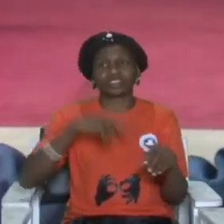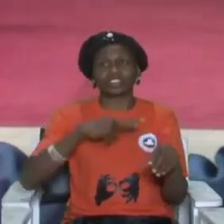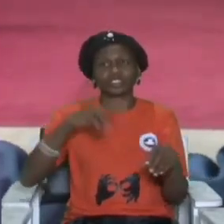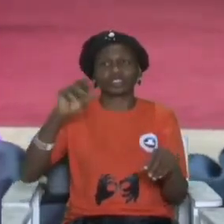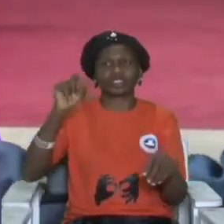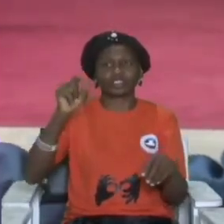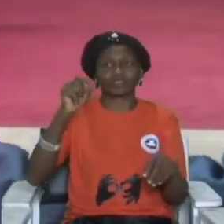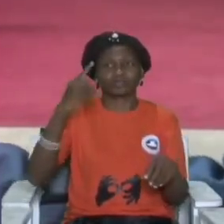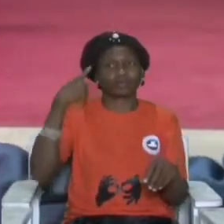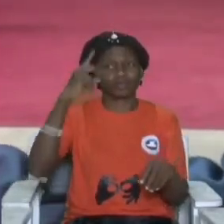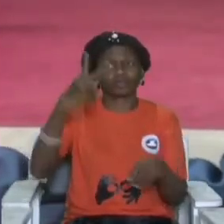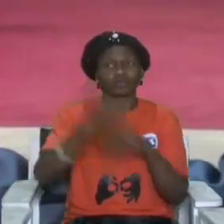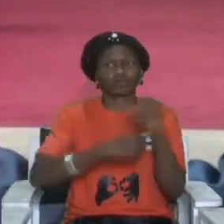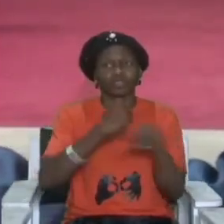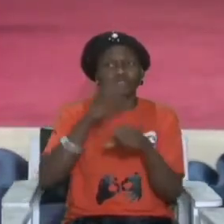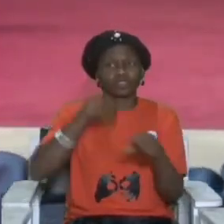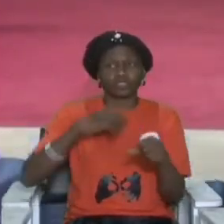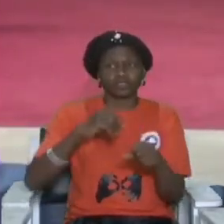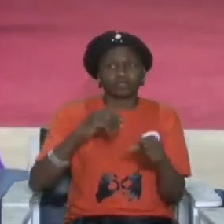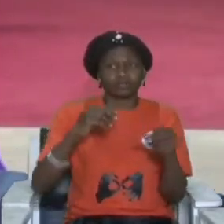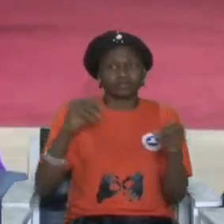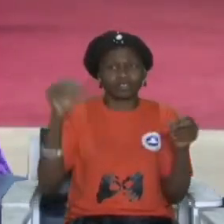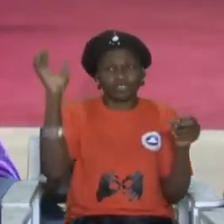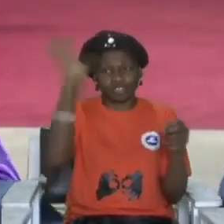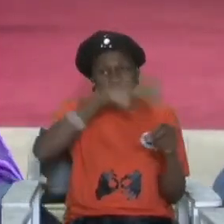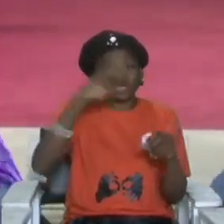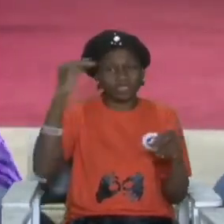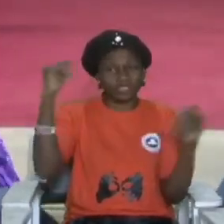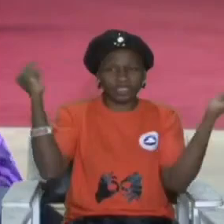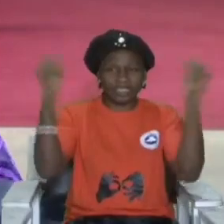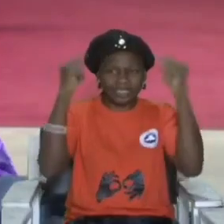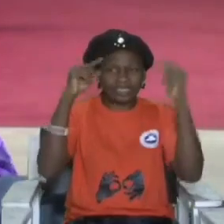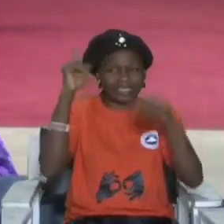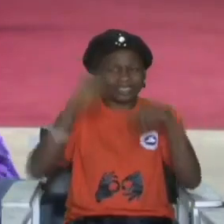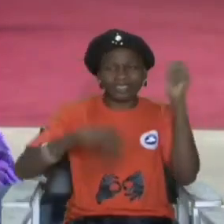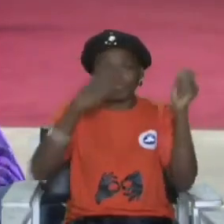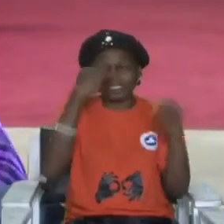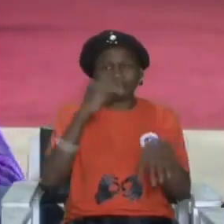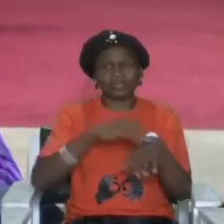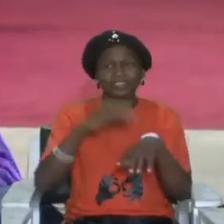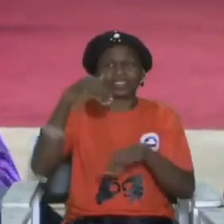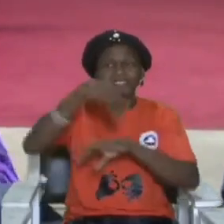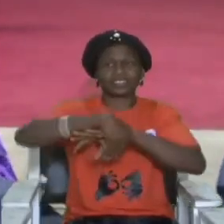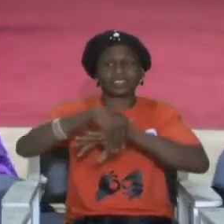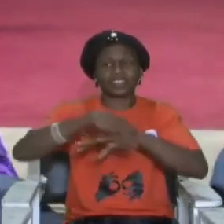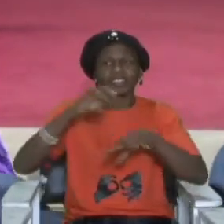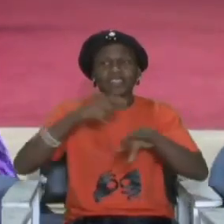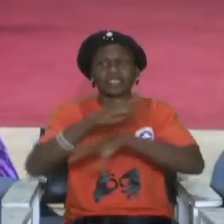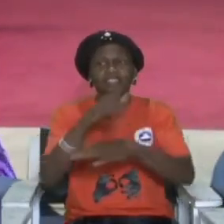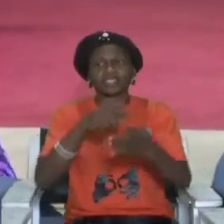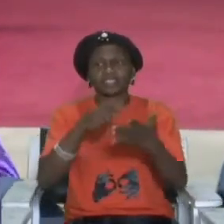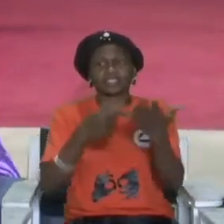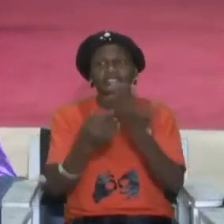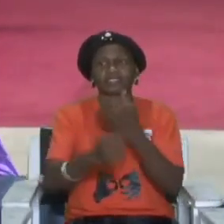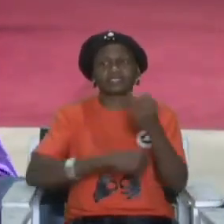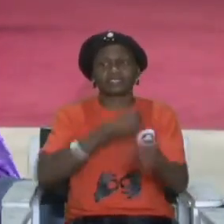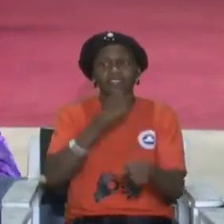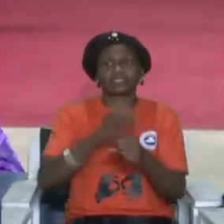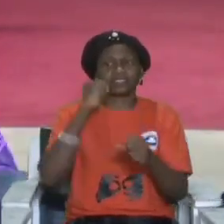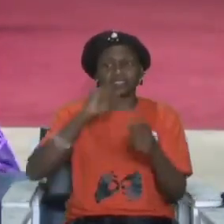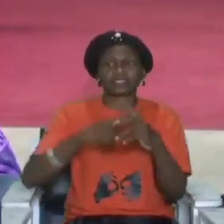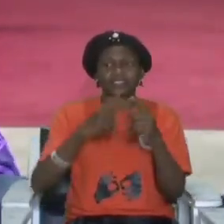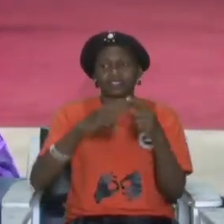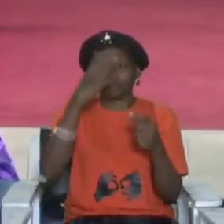now, I've been having a strange headache. I can't sleep at night. Early this year, I started sleeping